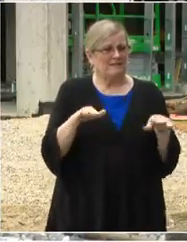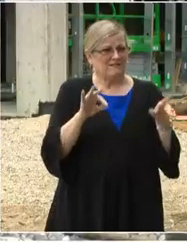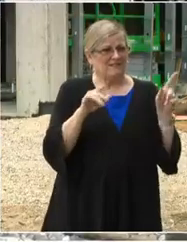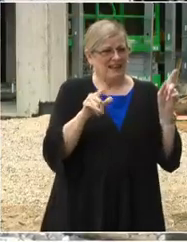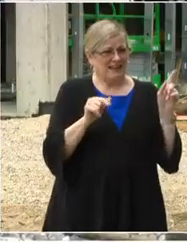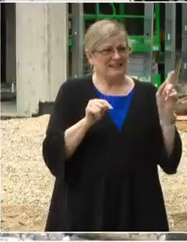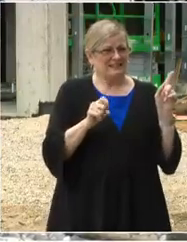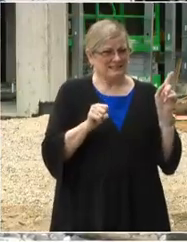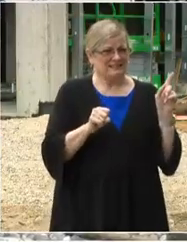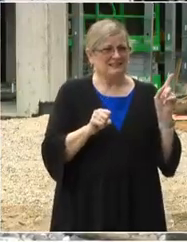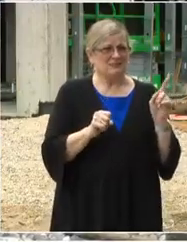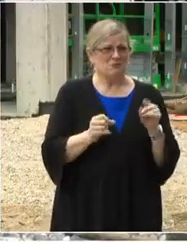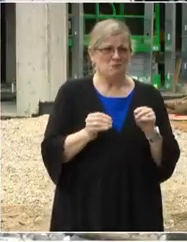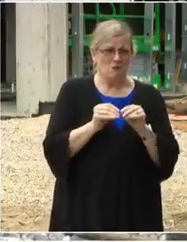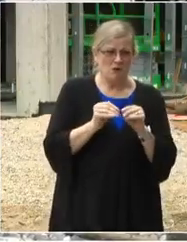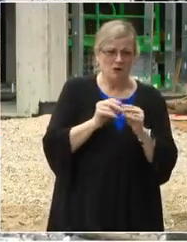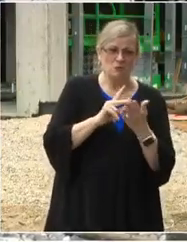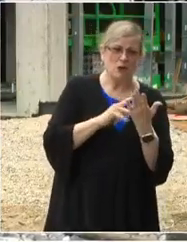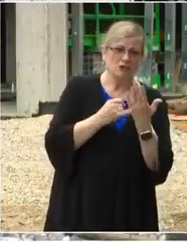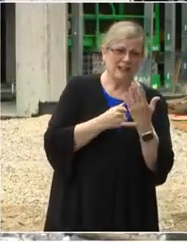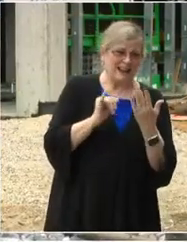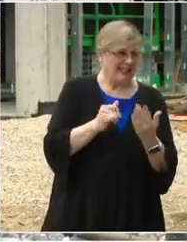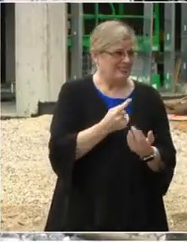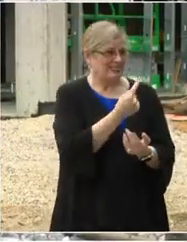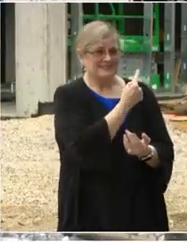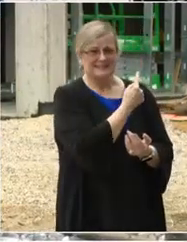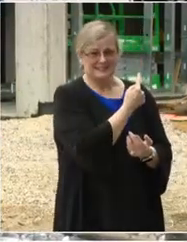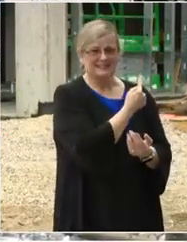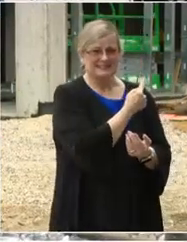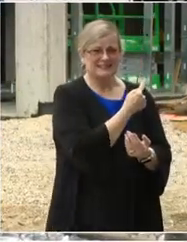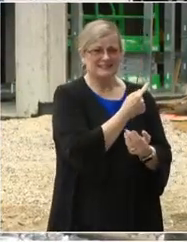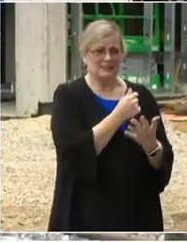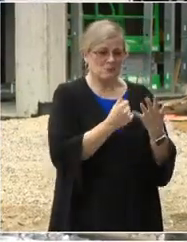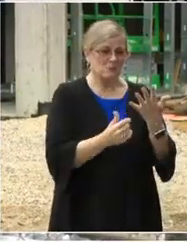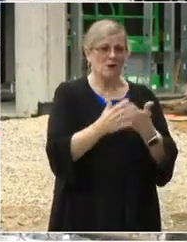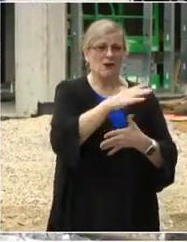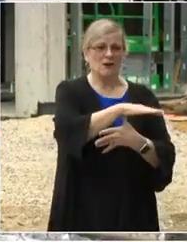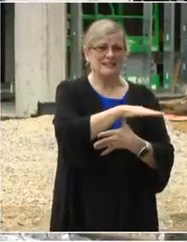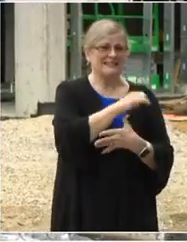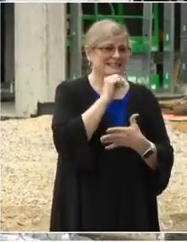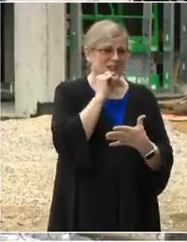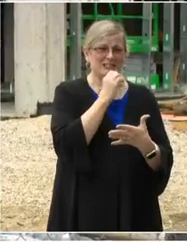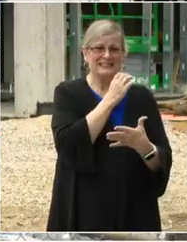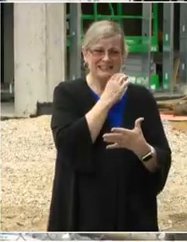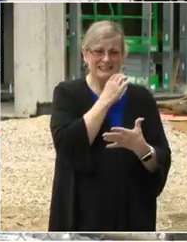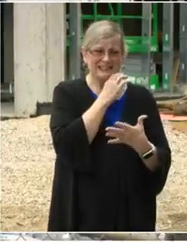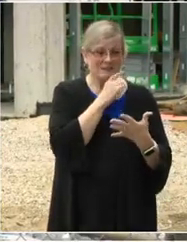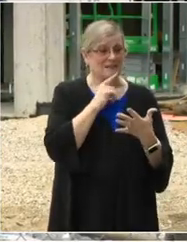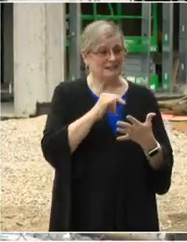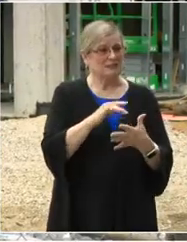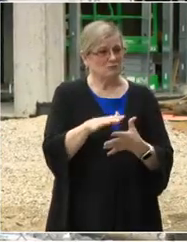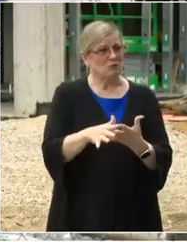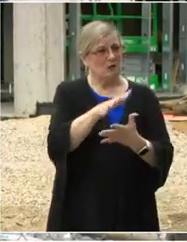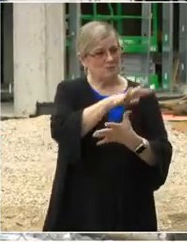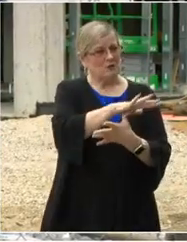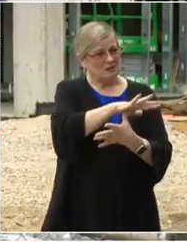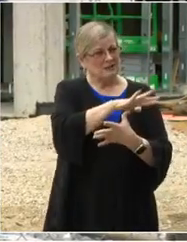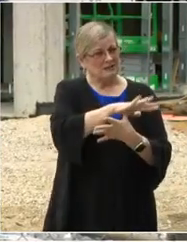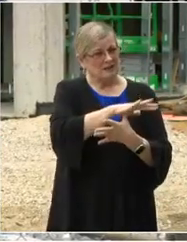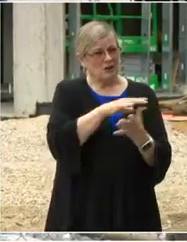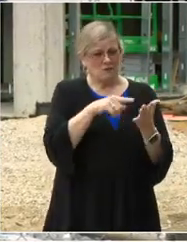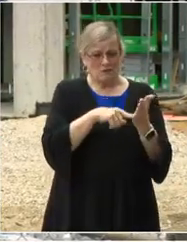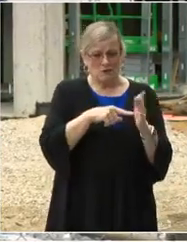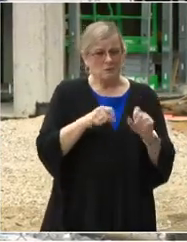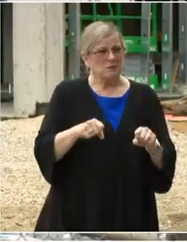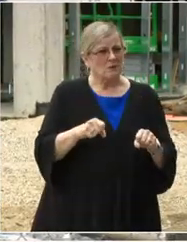that prioritizes families, housing that prioritizes seniors, housing that takes into account sustainability, energy, LEED